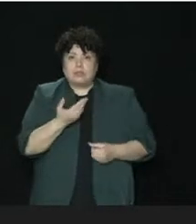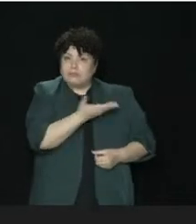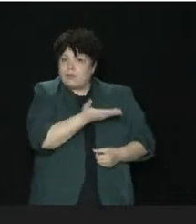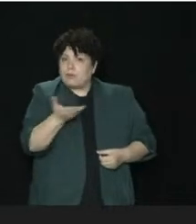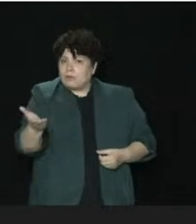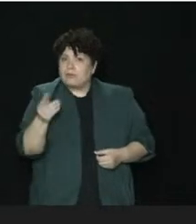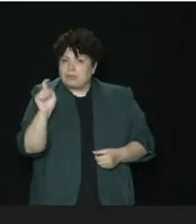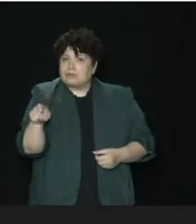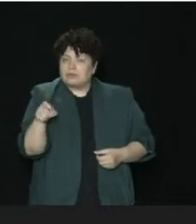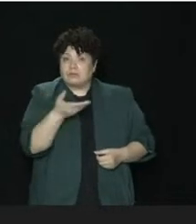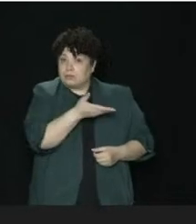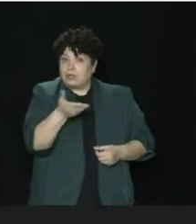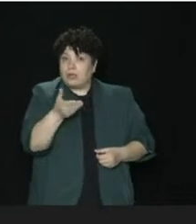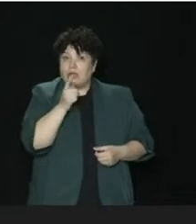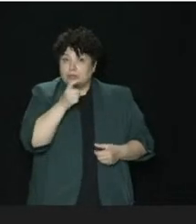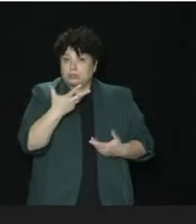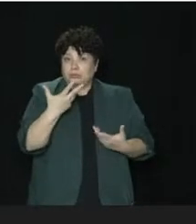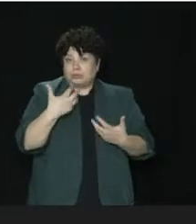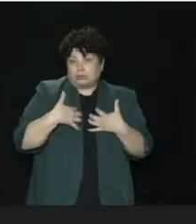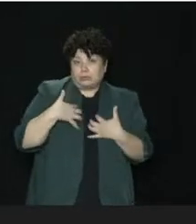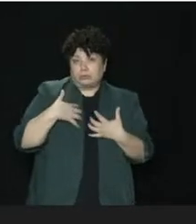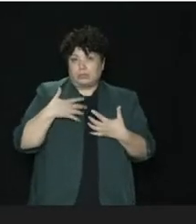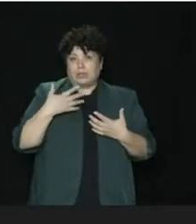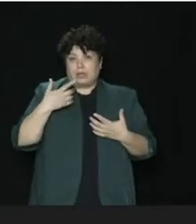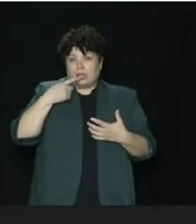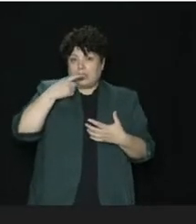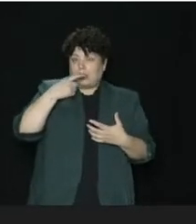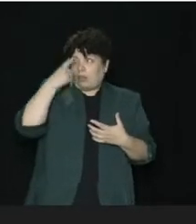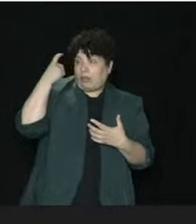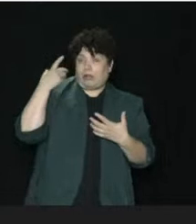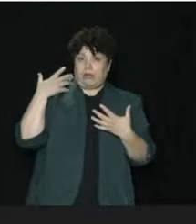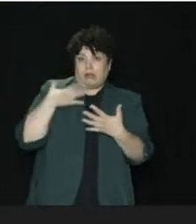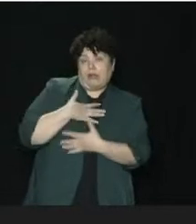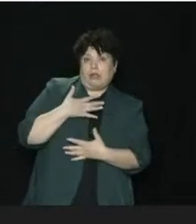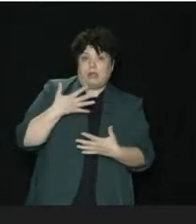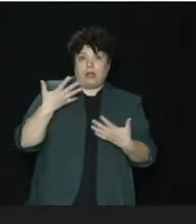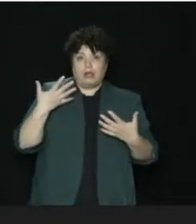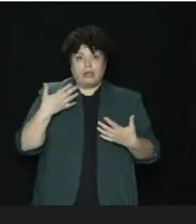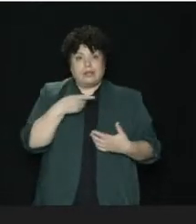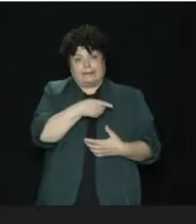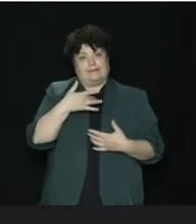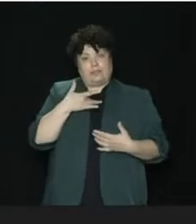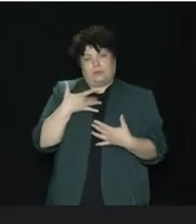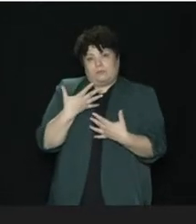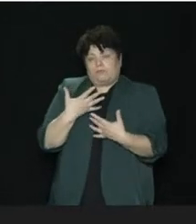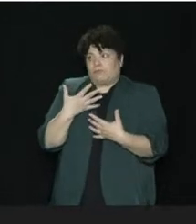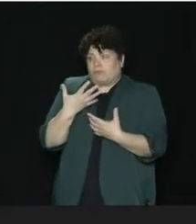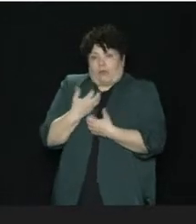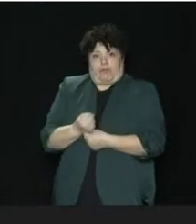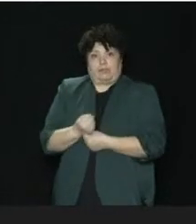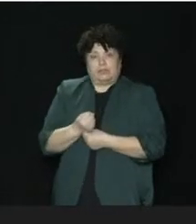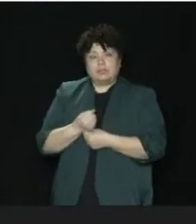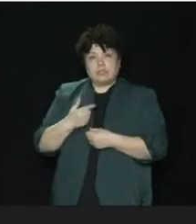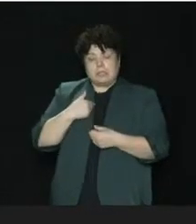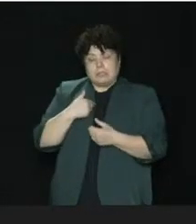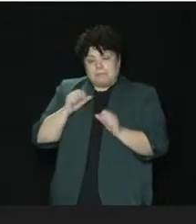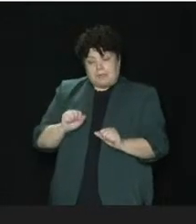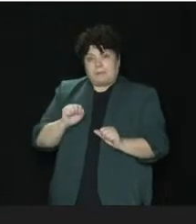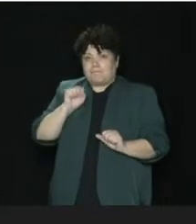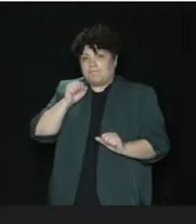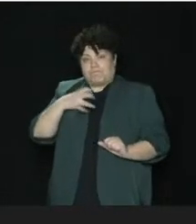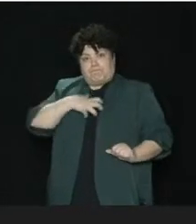have experienced unacceptable actions are able to come forward and engage in a process that is